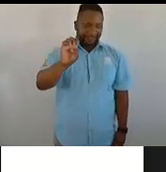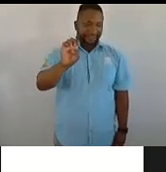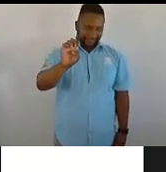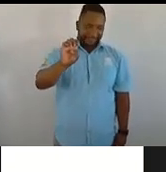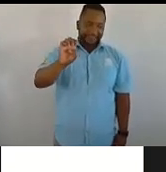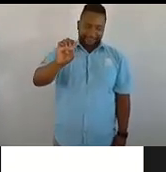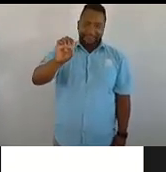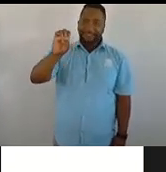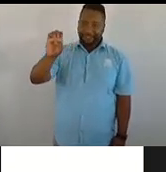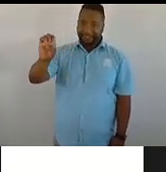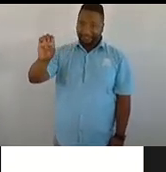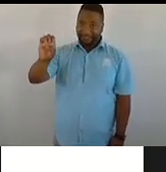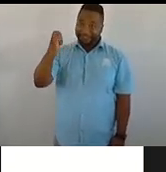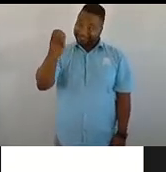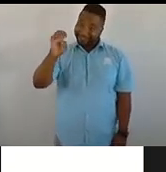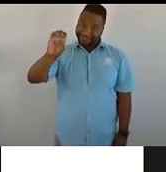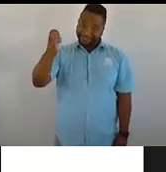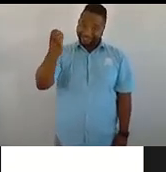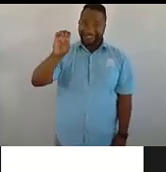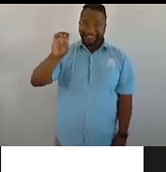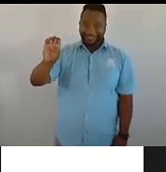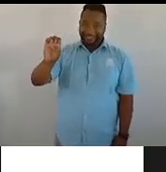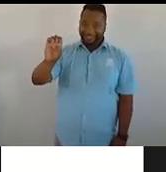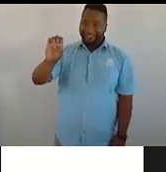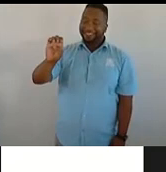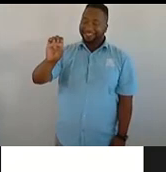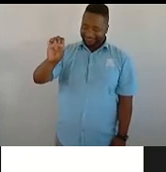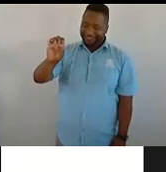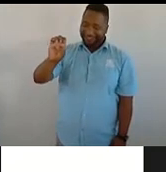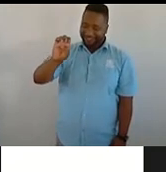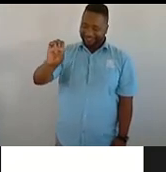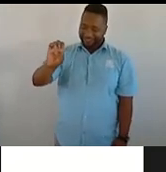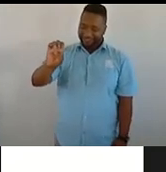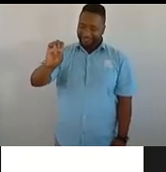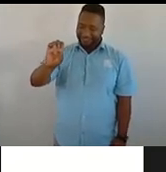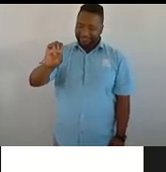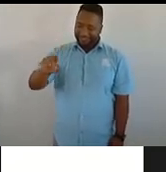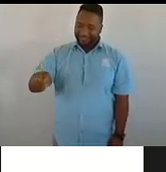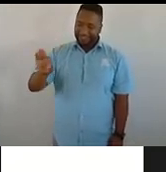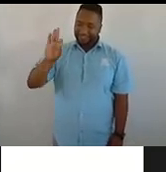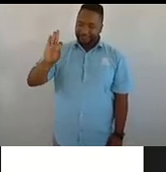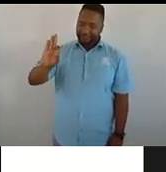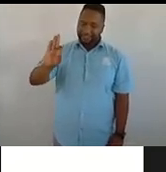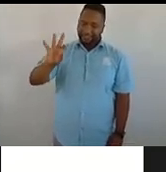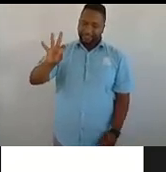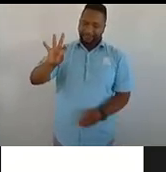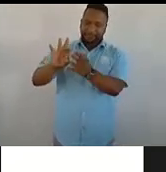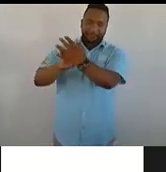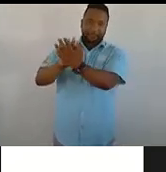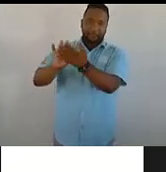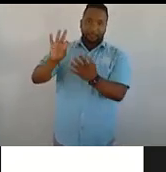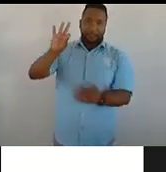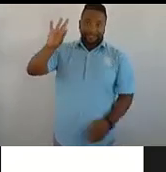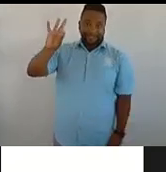well. So A, B, C, D, E, we are at now. Make sure your palm always faces the other